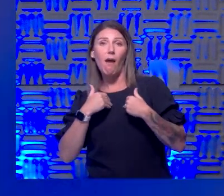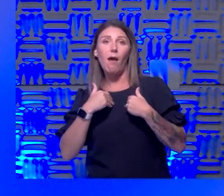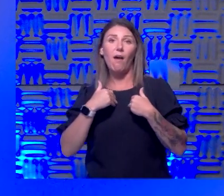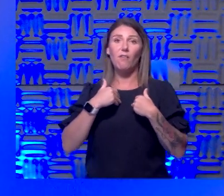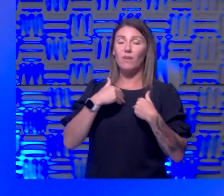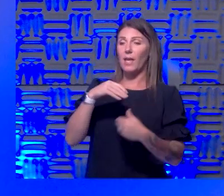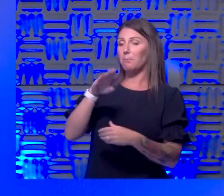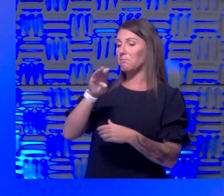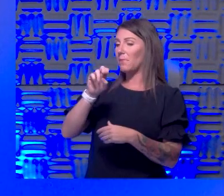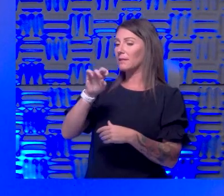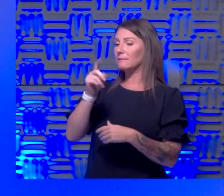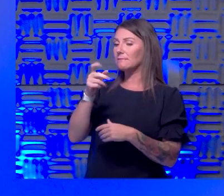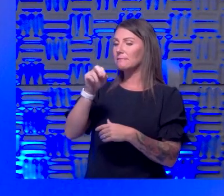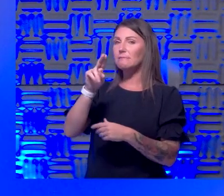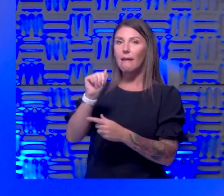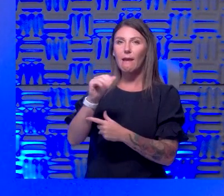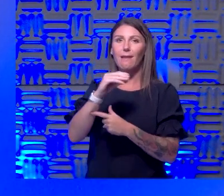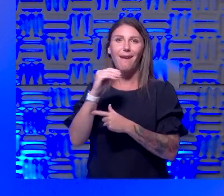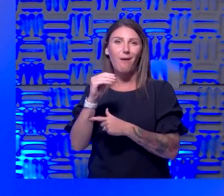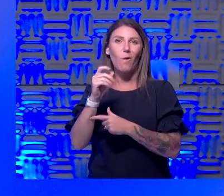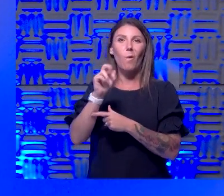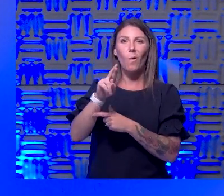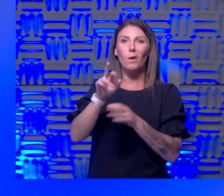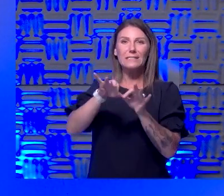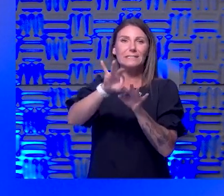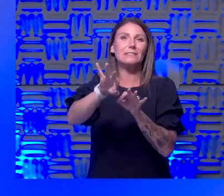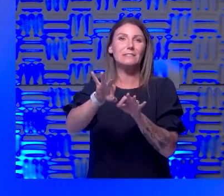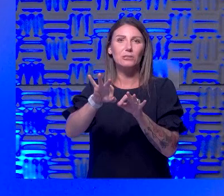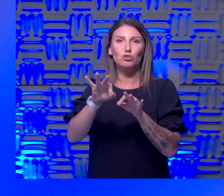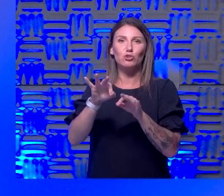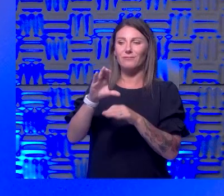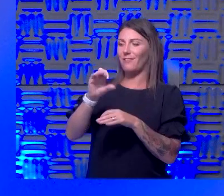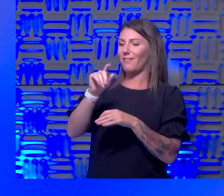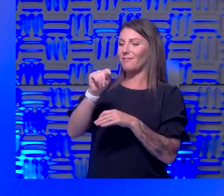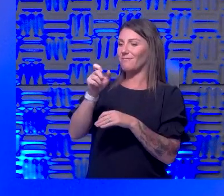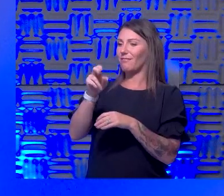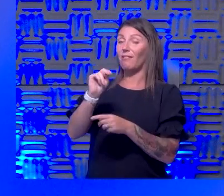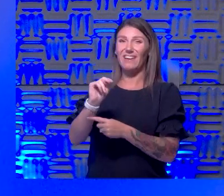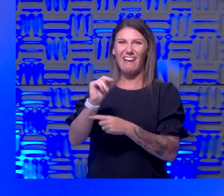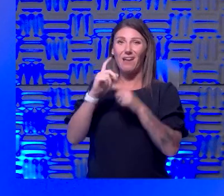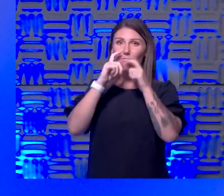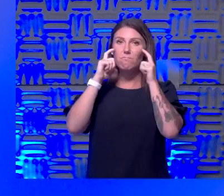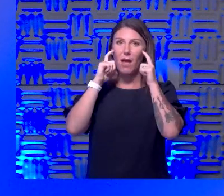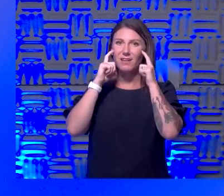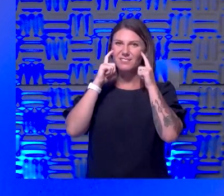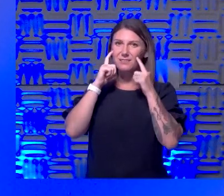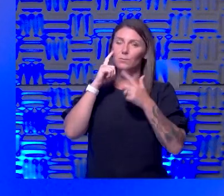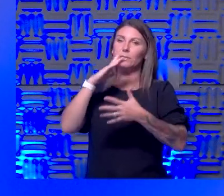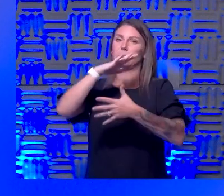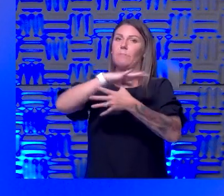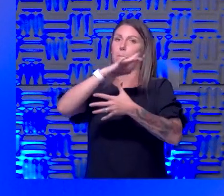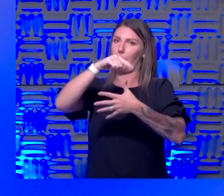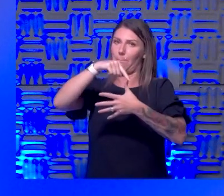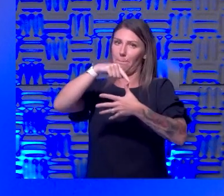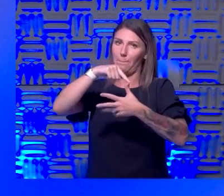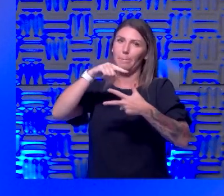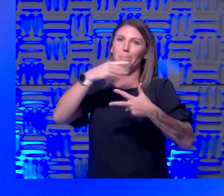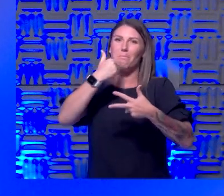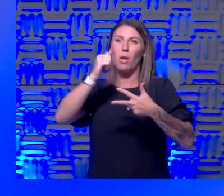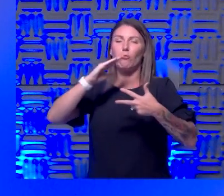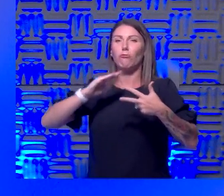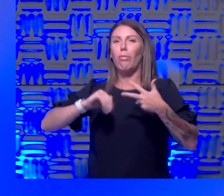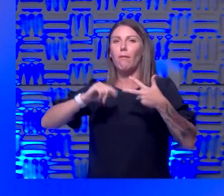or pleated cotton mask. And what it showed basically was that stitched pleated cotton mask probably worked a little bit better than the bandana